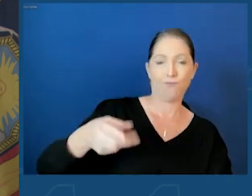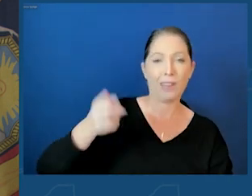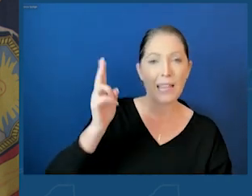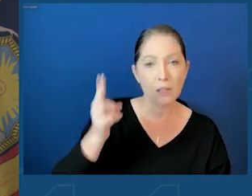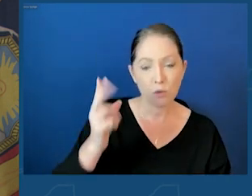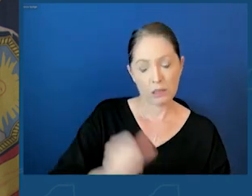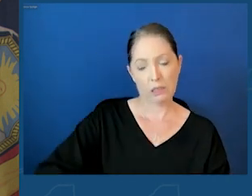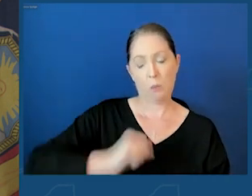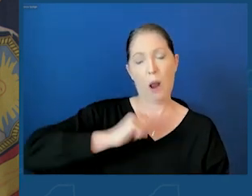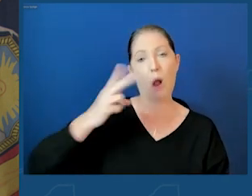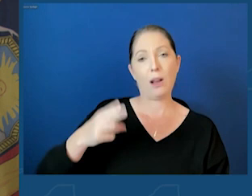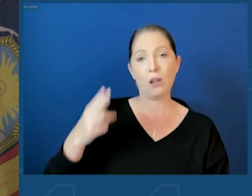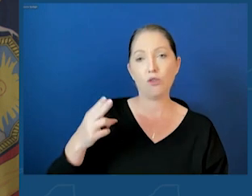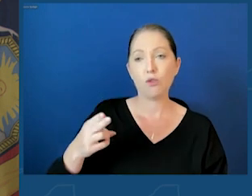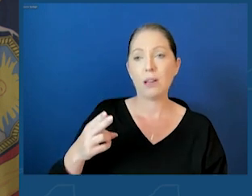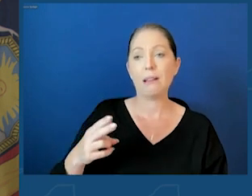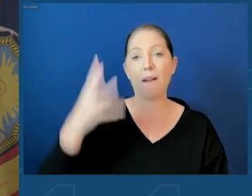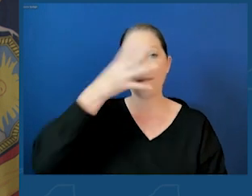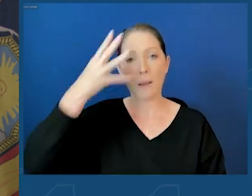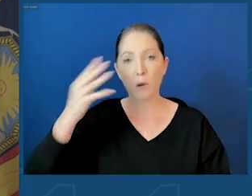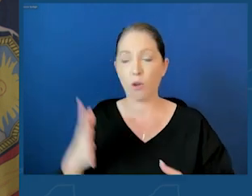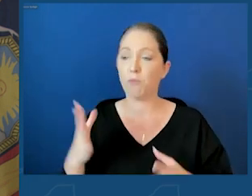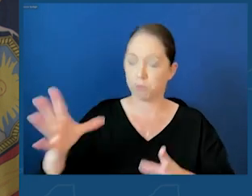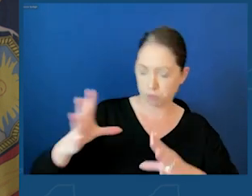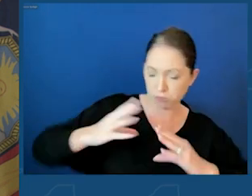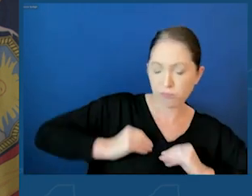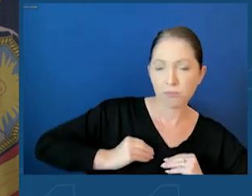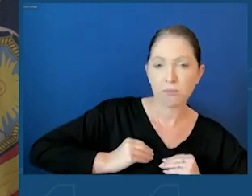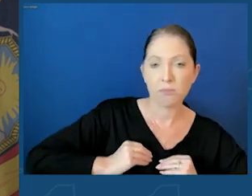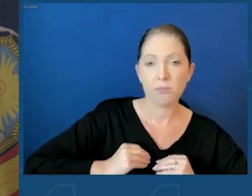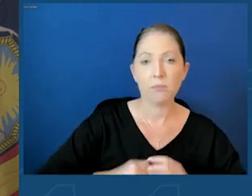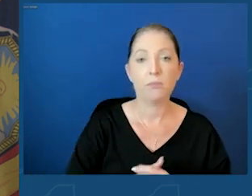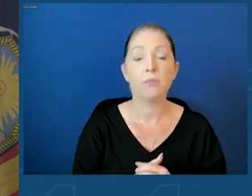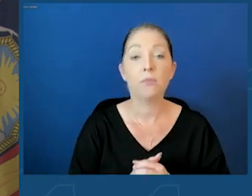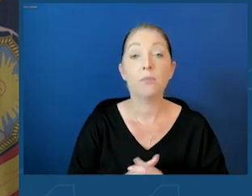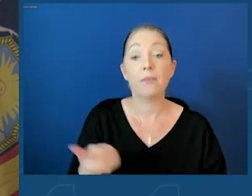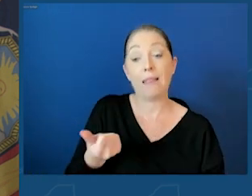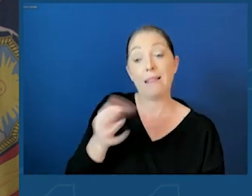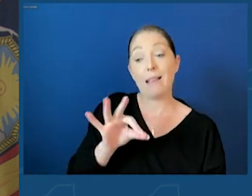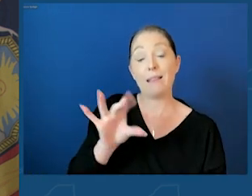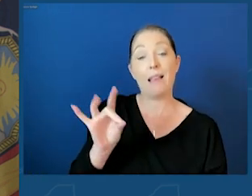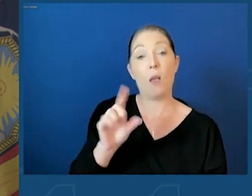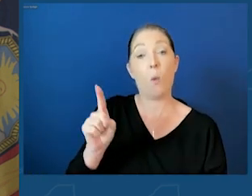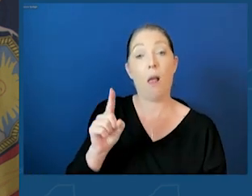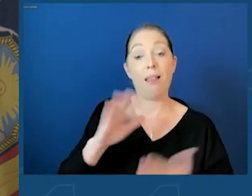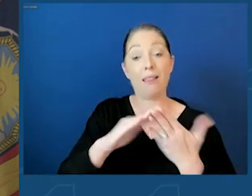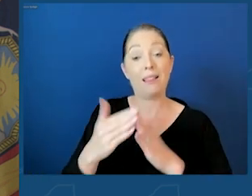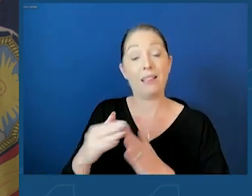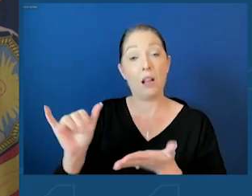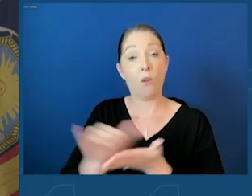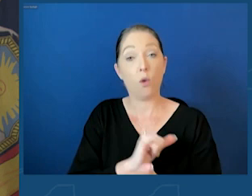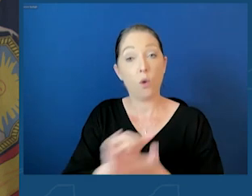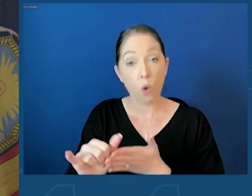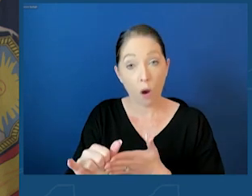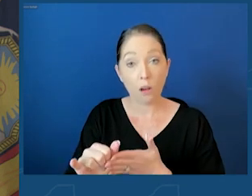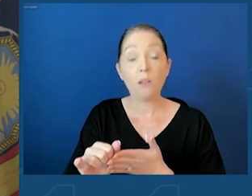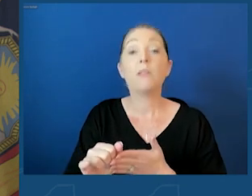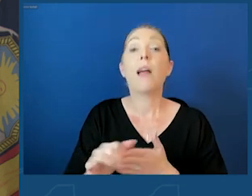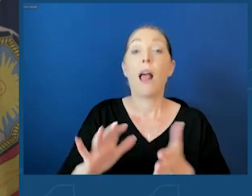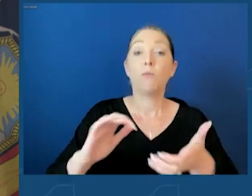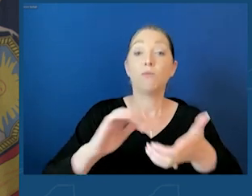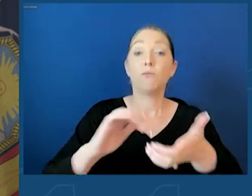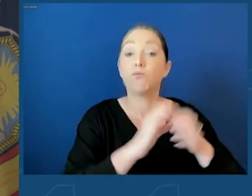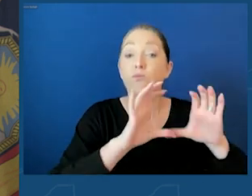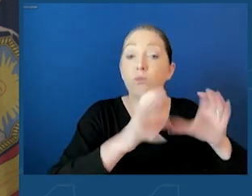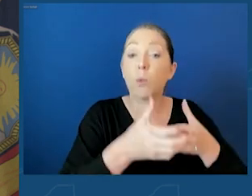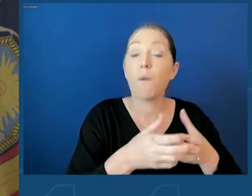embracing immigrants. In addition, in 1981, the City of New York and a coalition for the homeless signed an